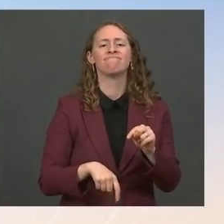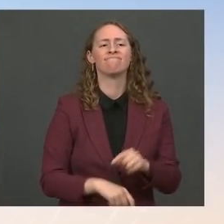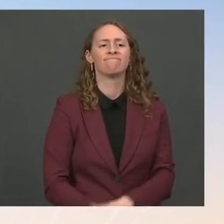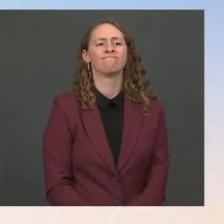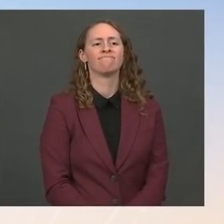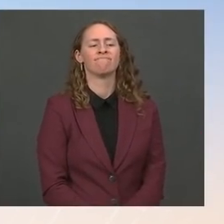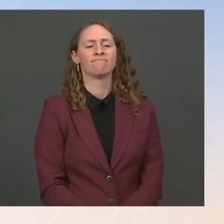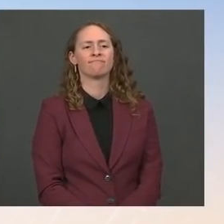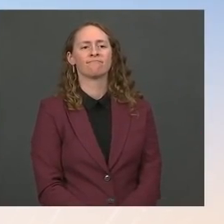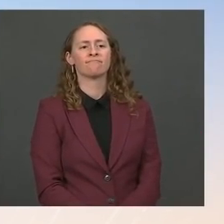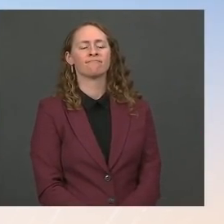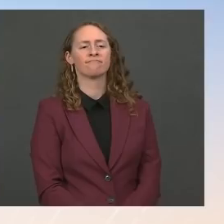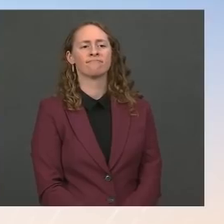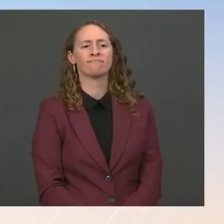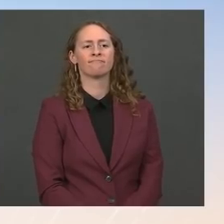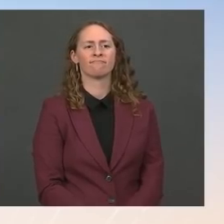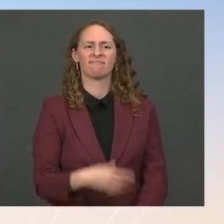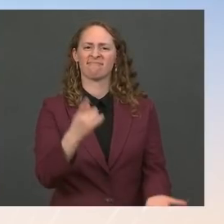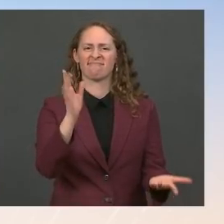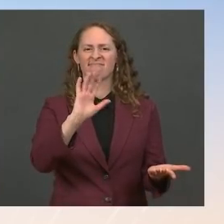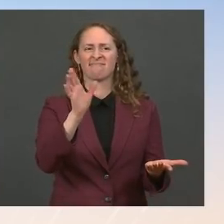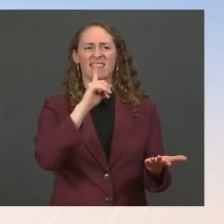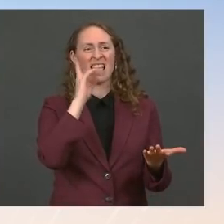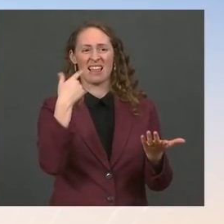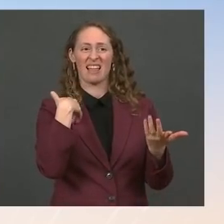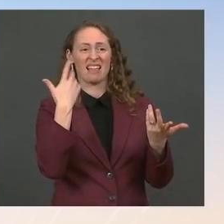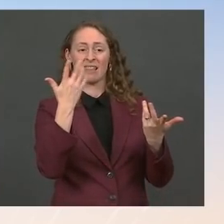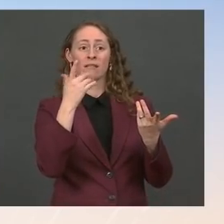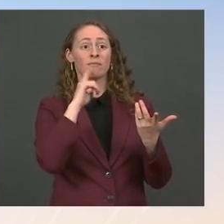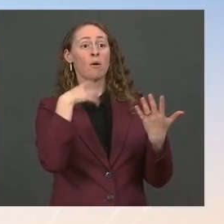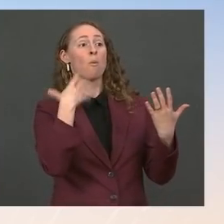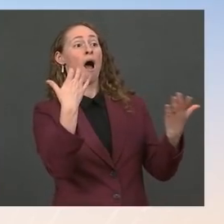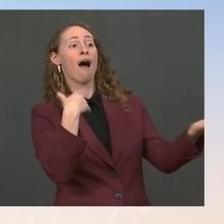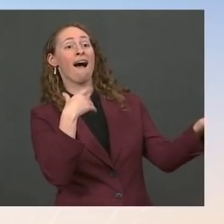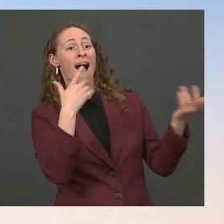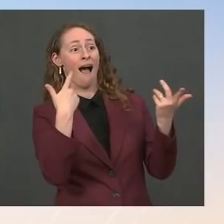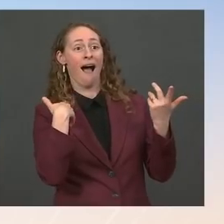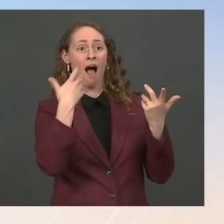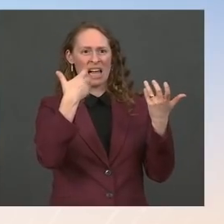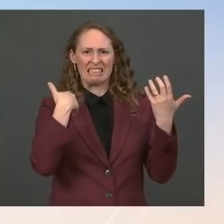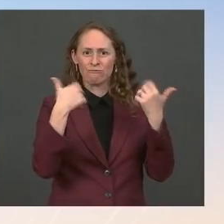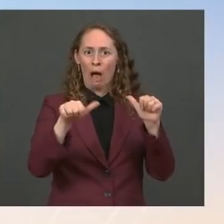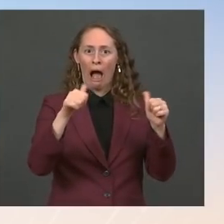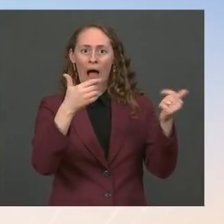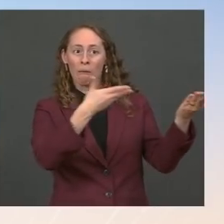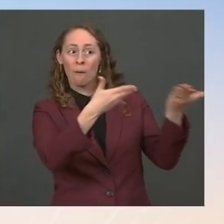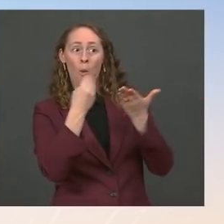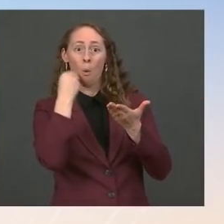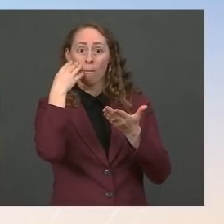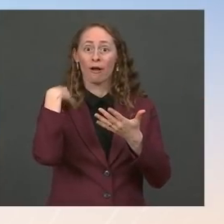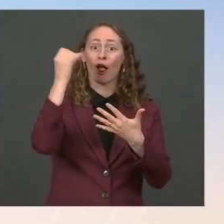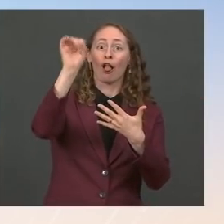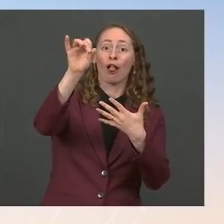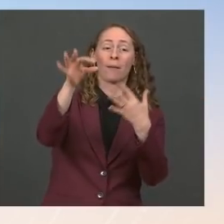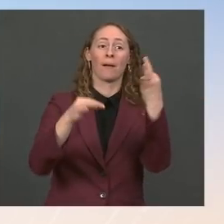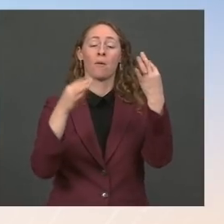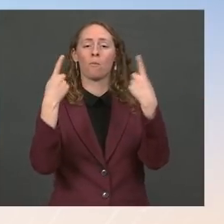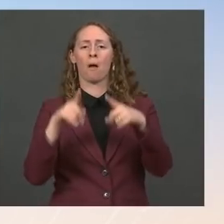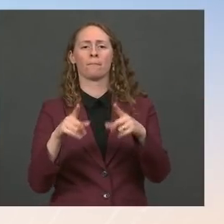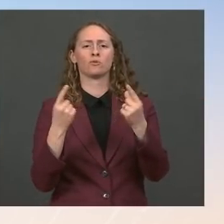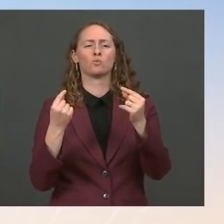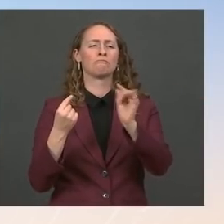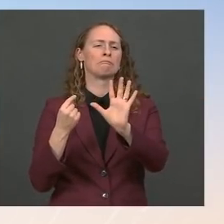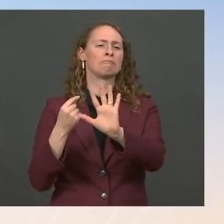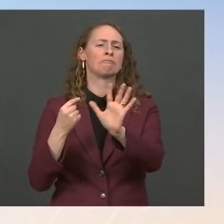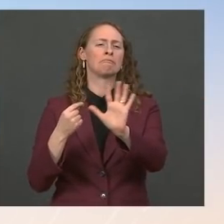never been in the interest of bringing people home who are being held for ransom. What I can reiterate, Kristen, is that